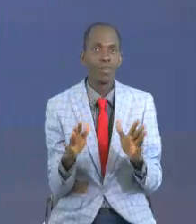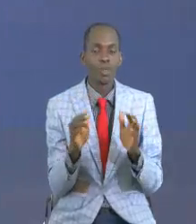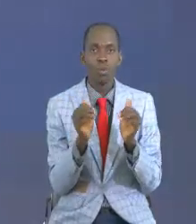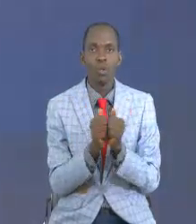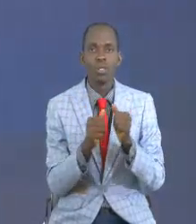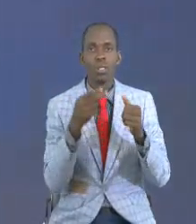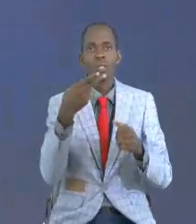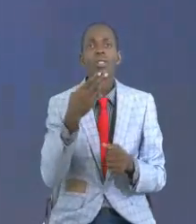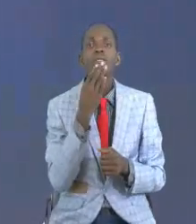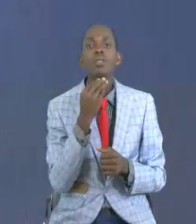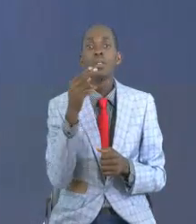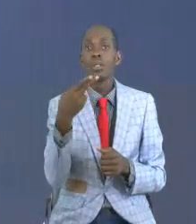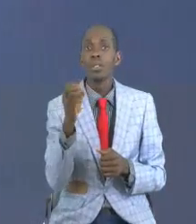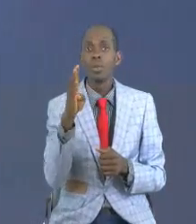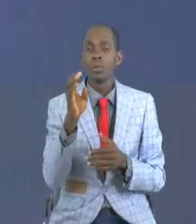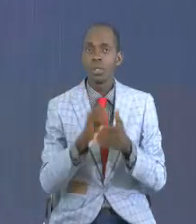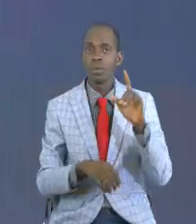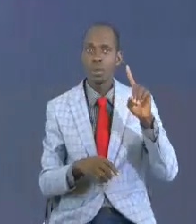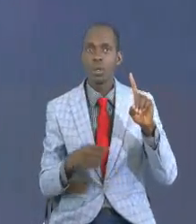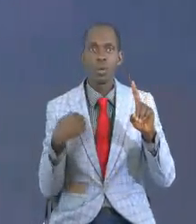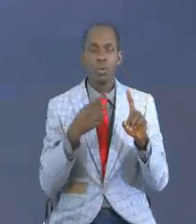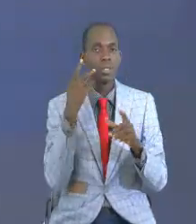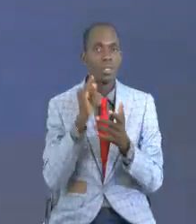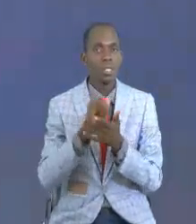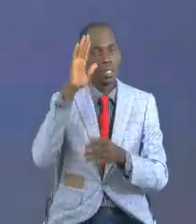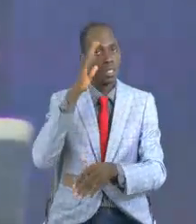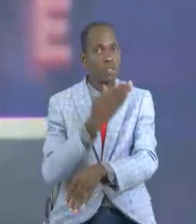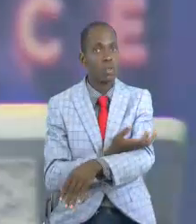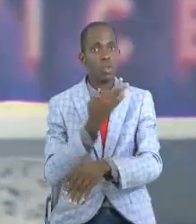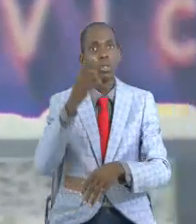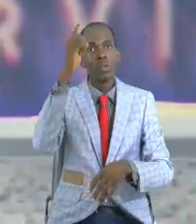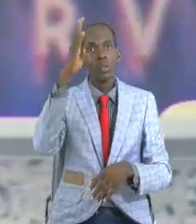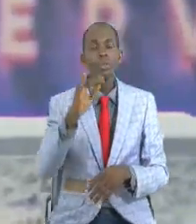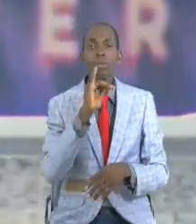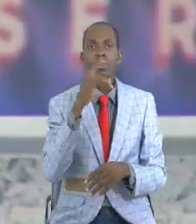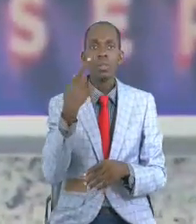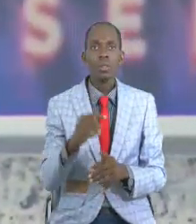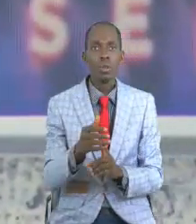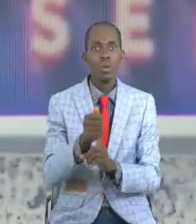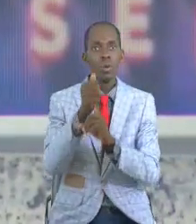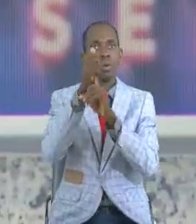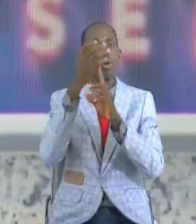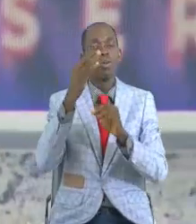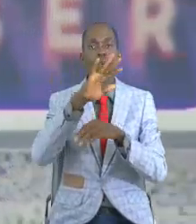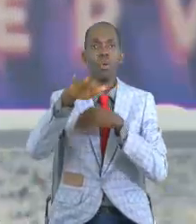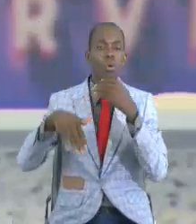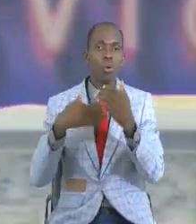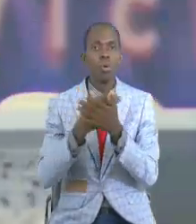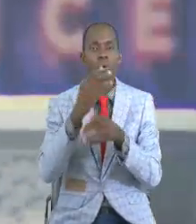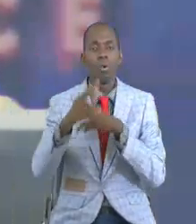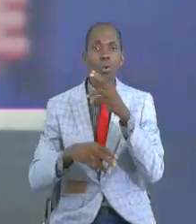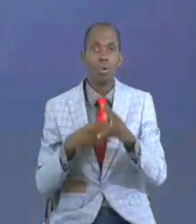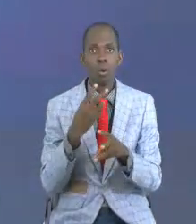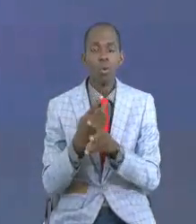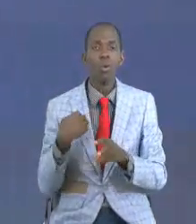1. And we've seen that the Son of God is the upholder of the whole universe. We've gone through